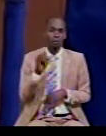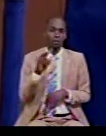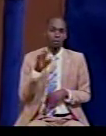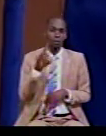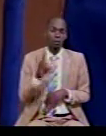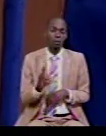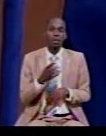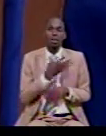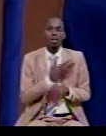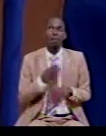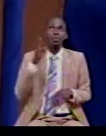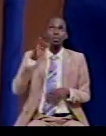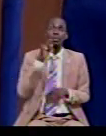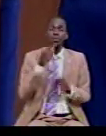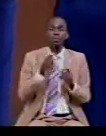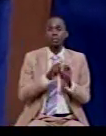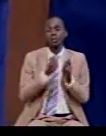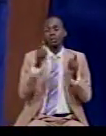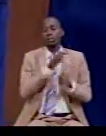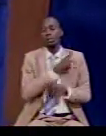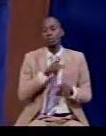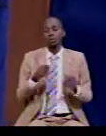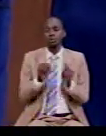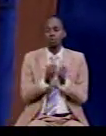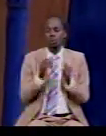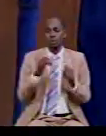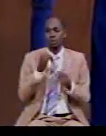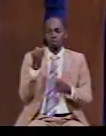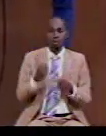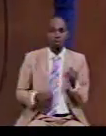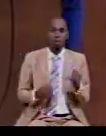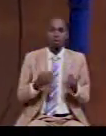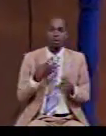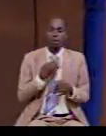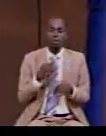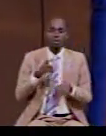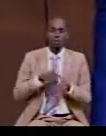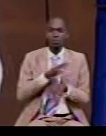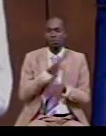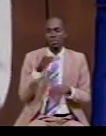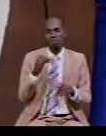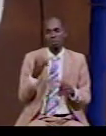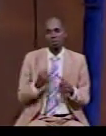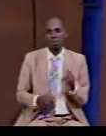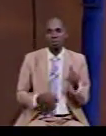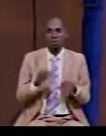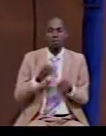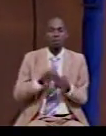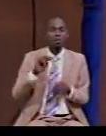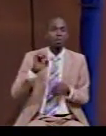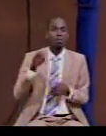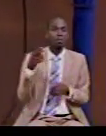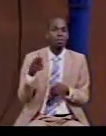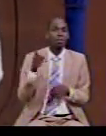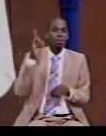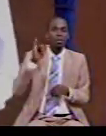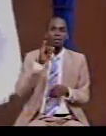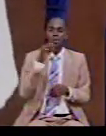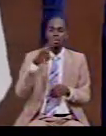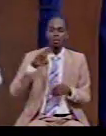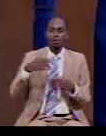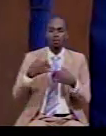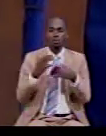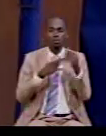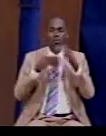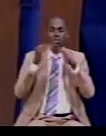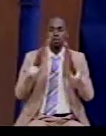In Ezra, he's our faithful scribe. And in Nehemiah, he's the rebuilder of the broken down walls and everything that is broken down in your life. In